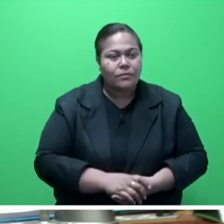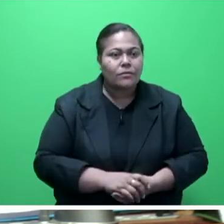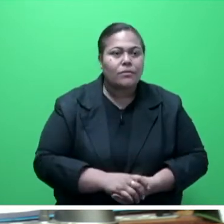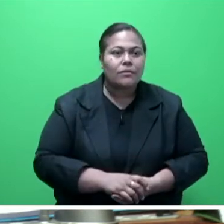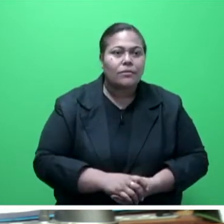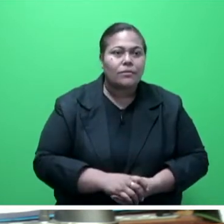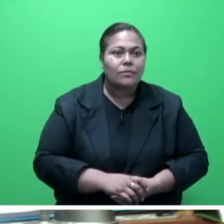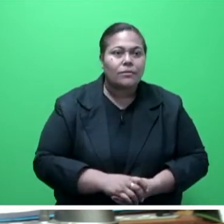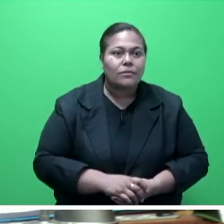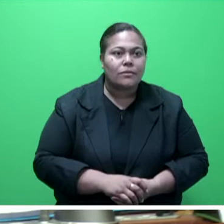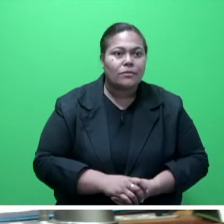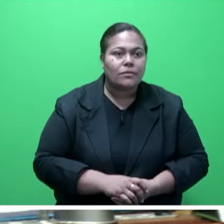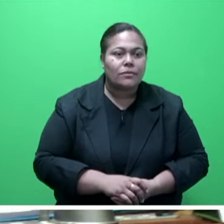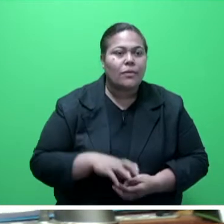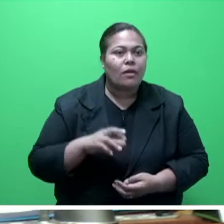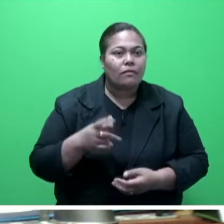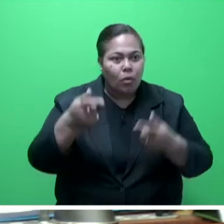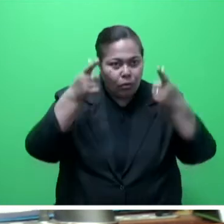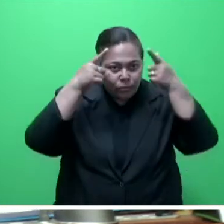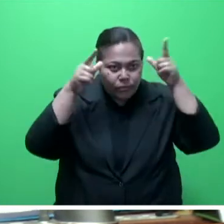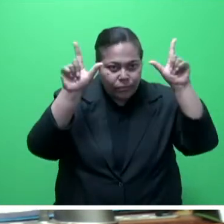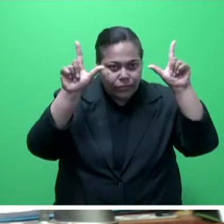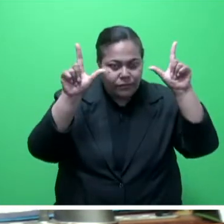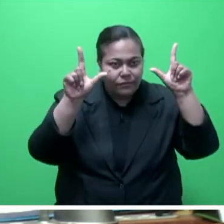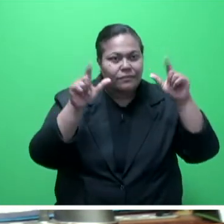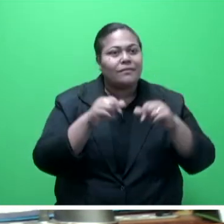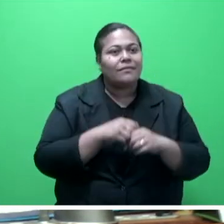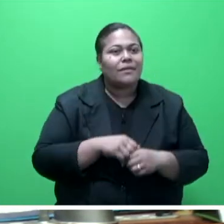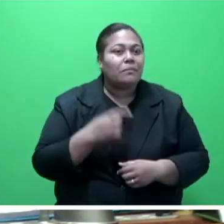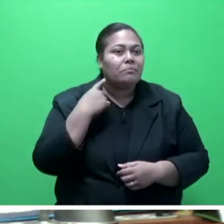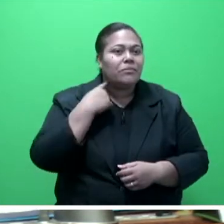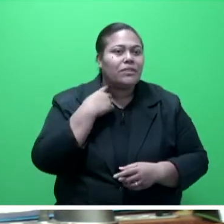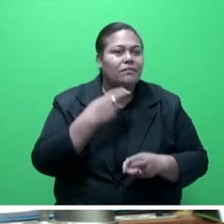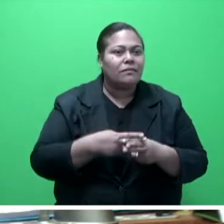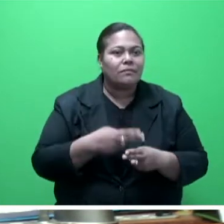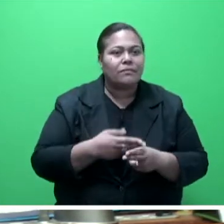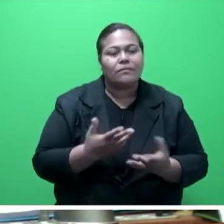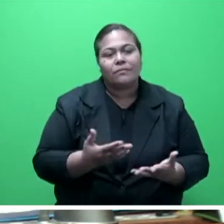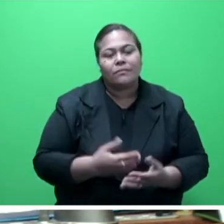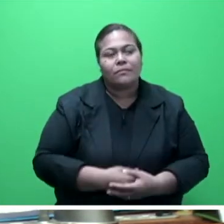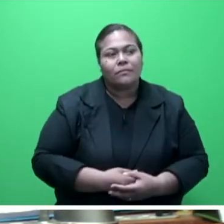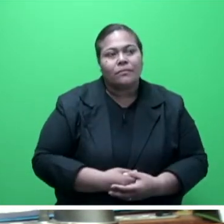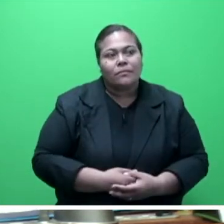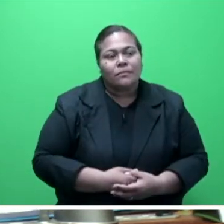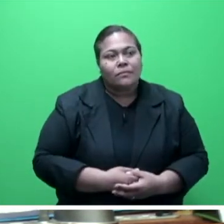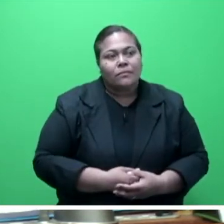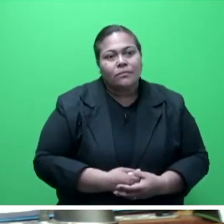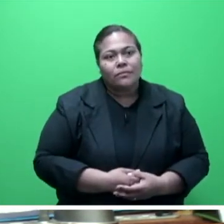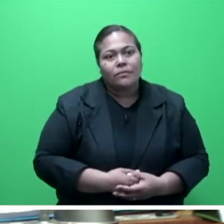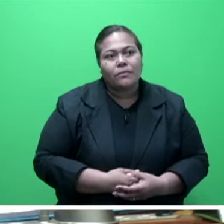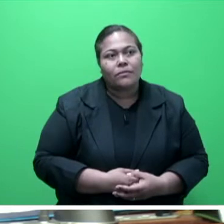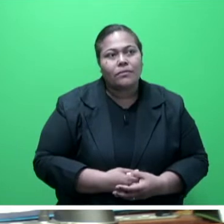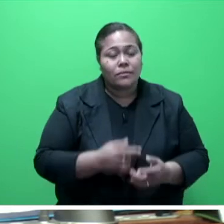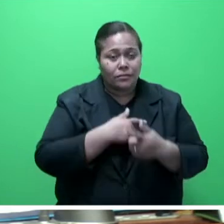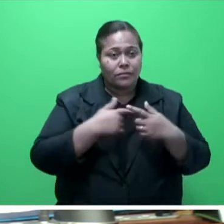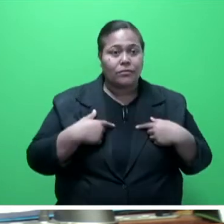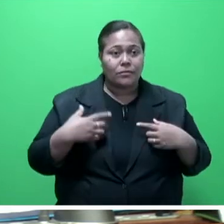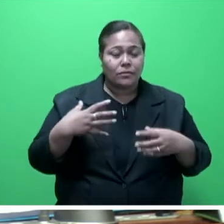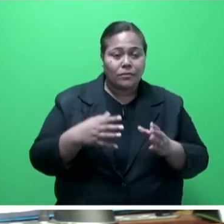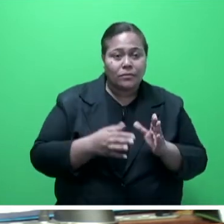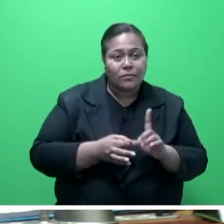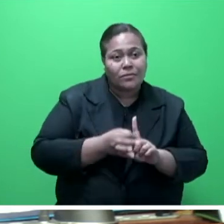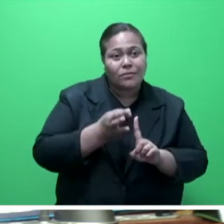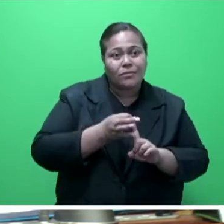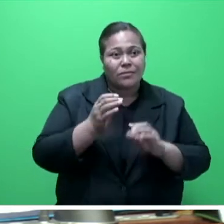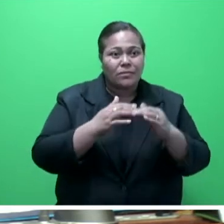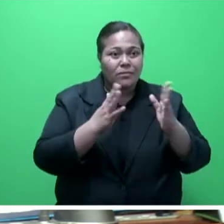into beef cattle farming. Mr. Speaker, simultaneously we have updated the House that we're improving